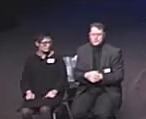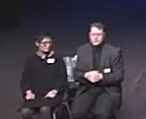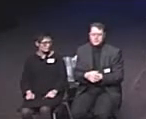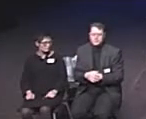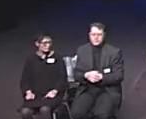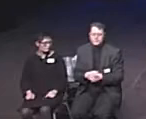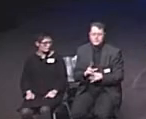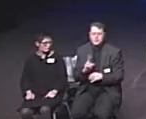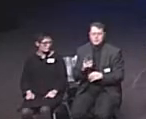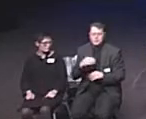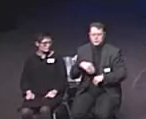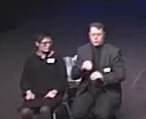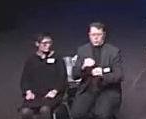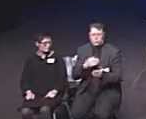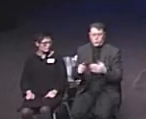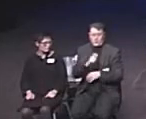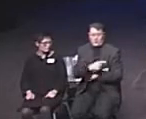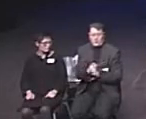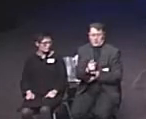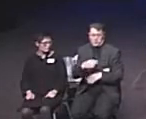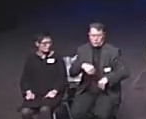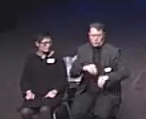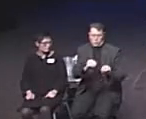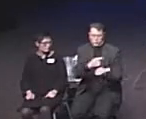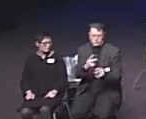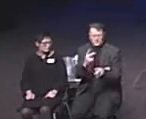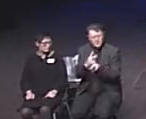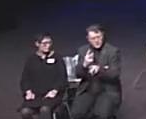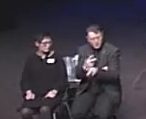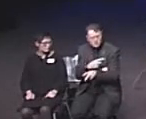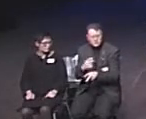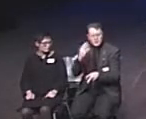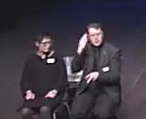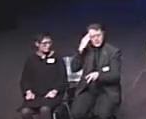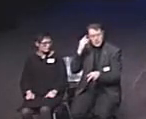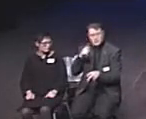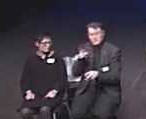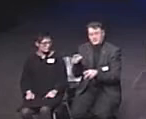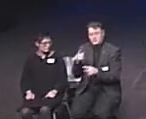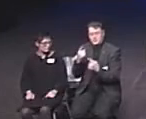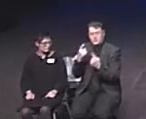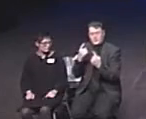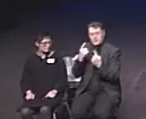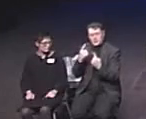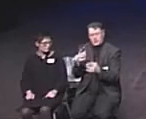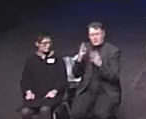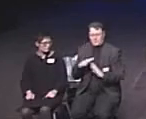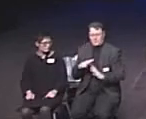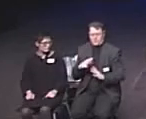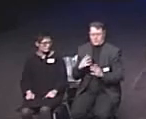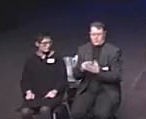We have training for the staff to make sure that everyone knows how to interact with people with different